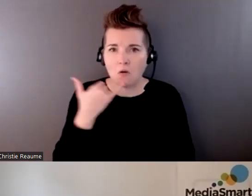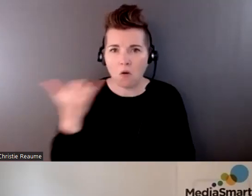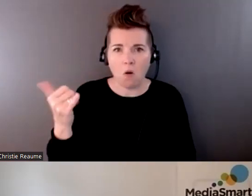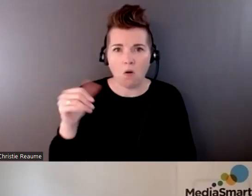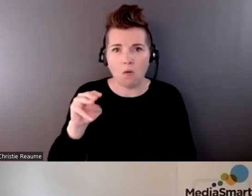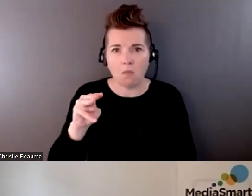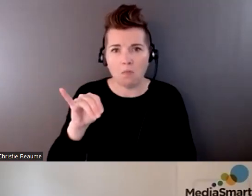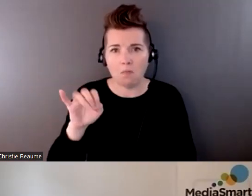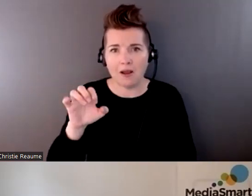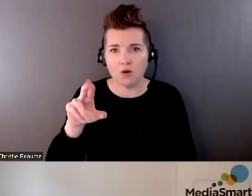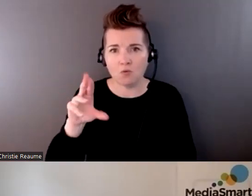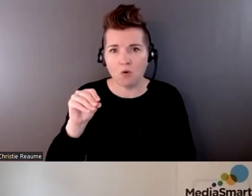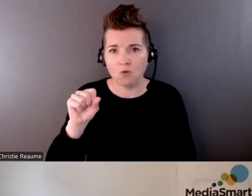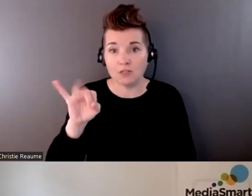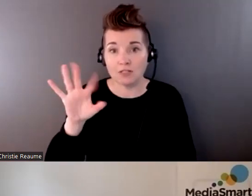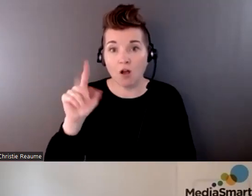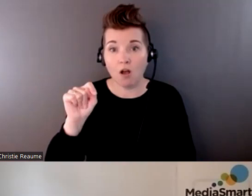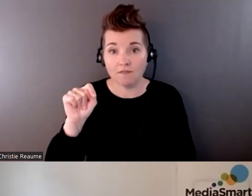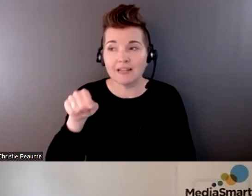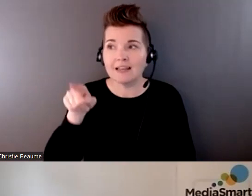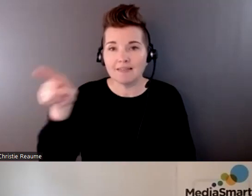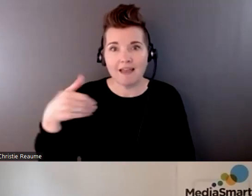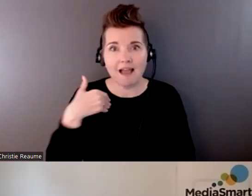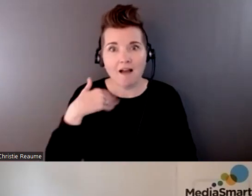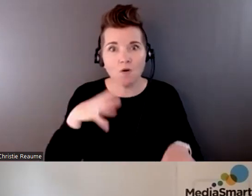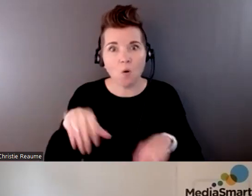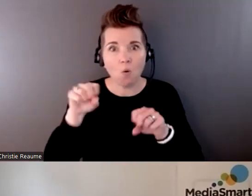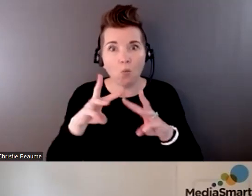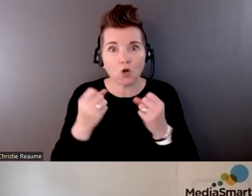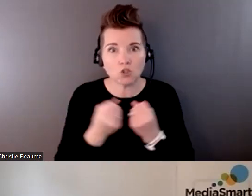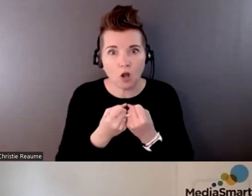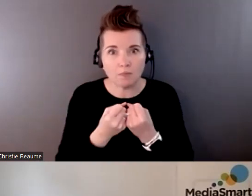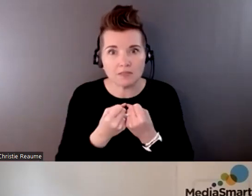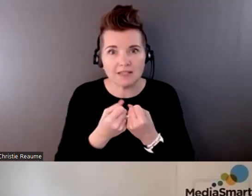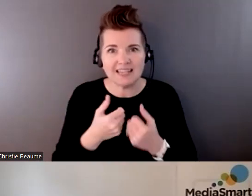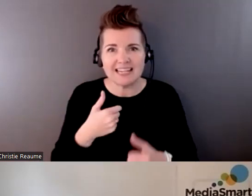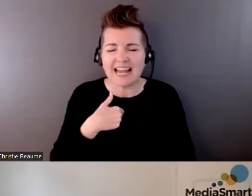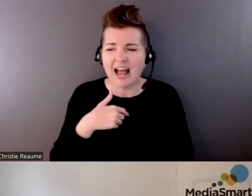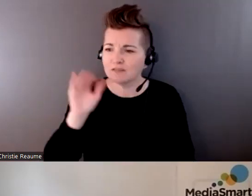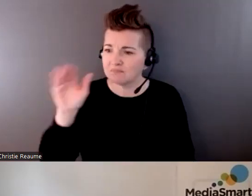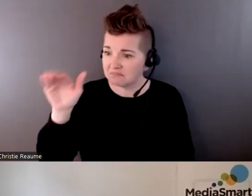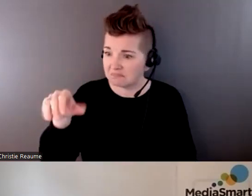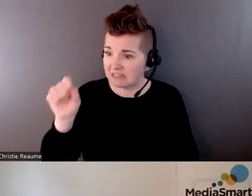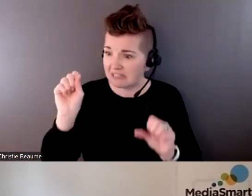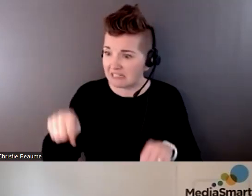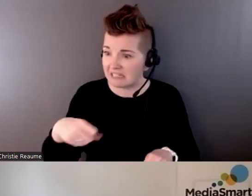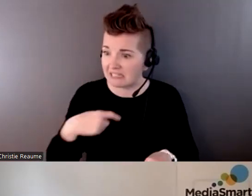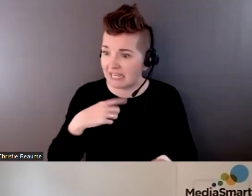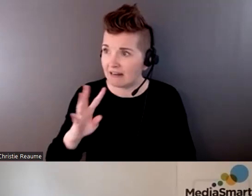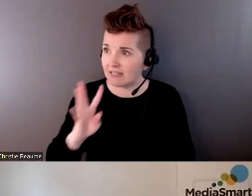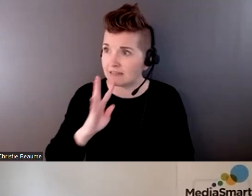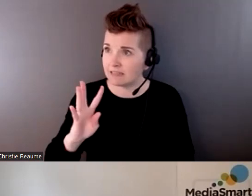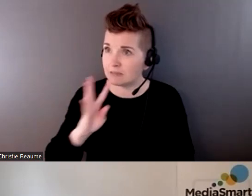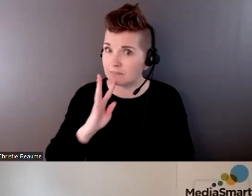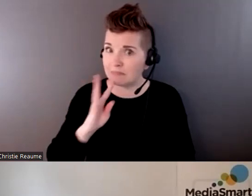an amazing result there having some sessions and I said you know can I just speak to someone and I want what I wanted to